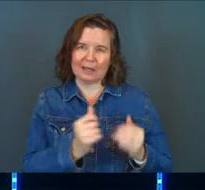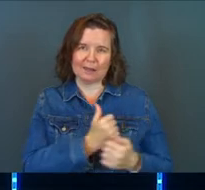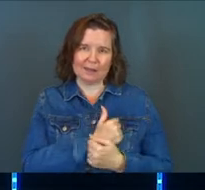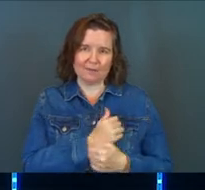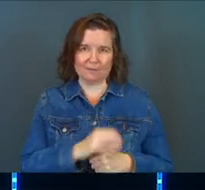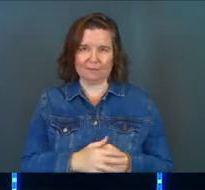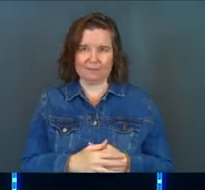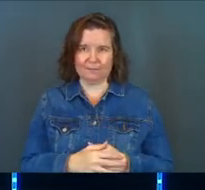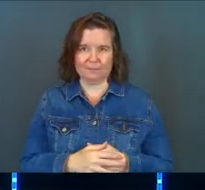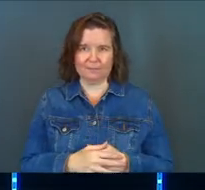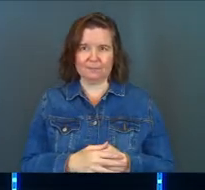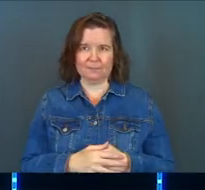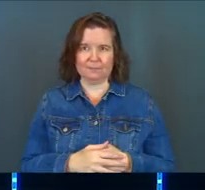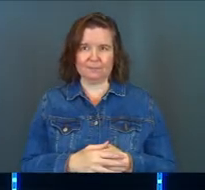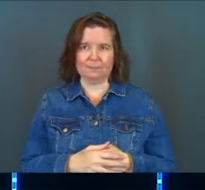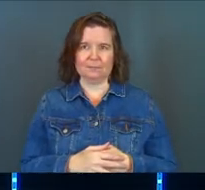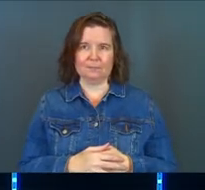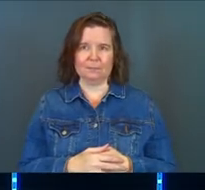little love.